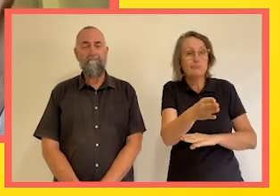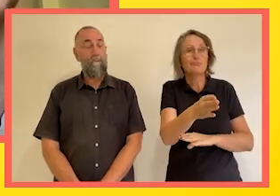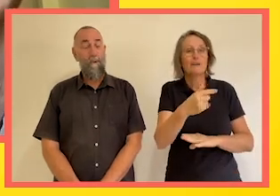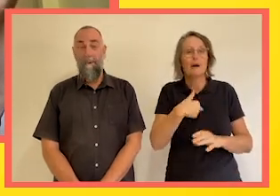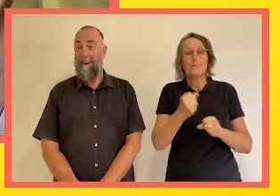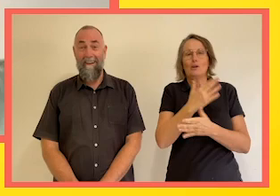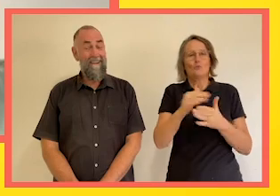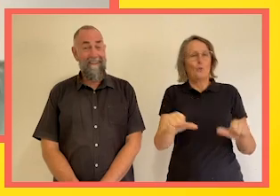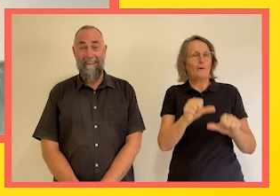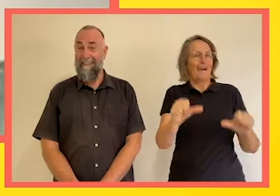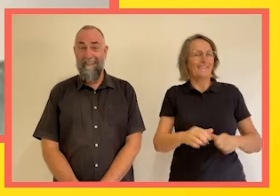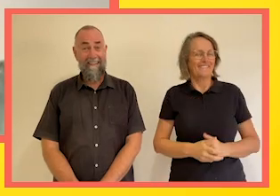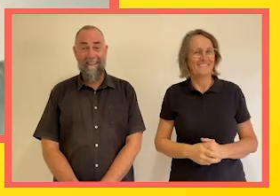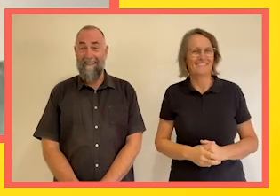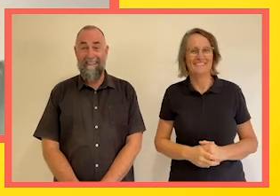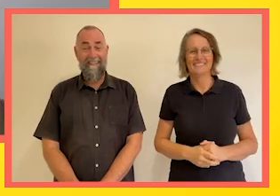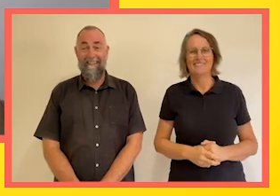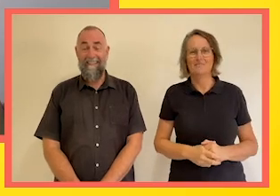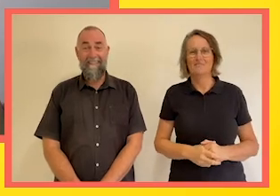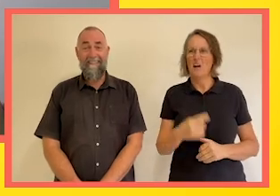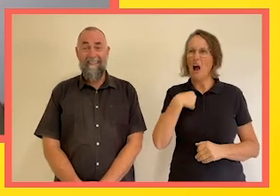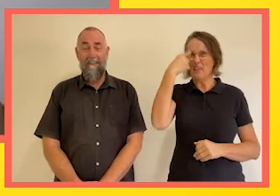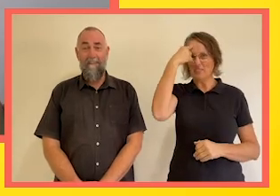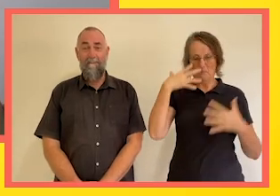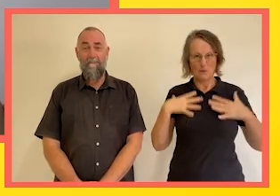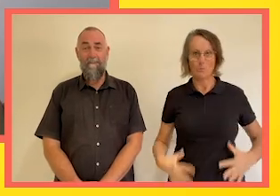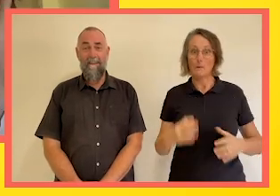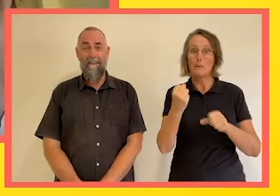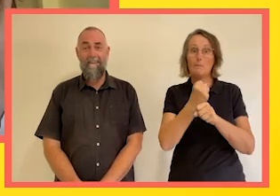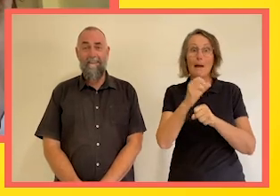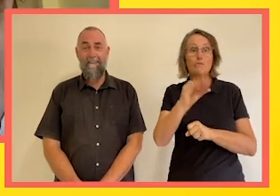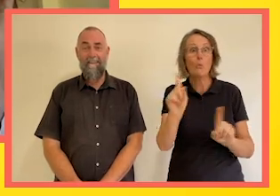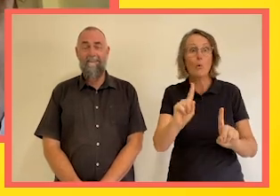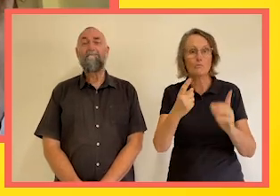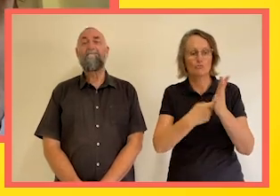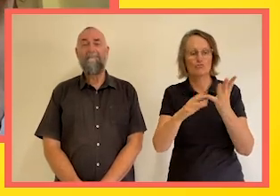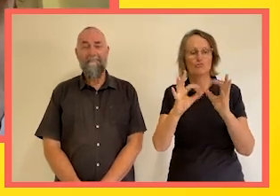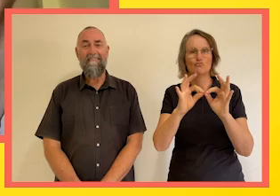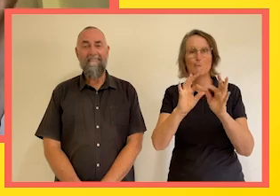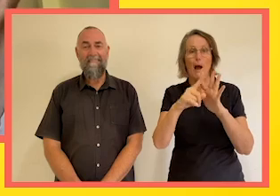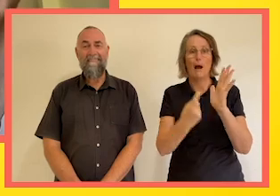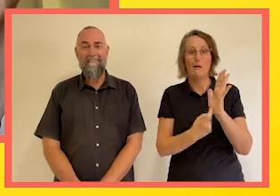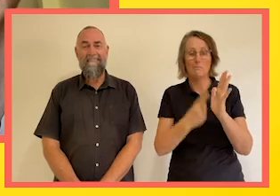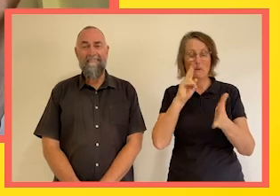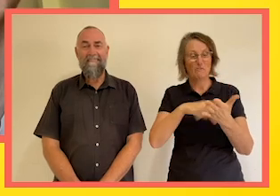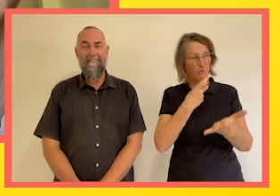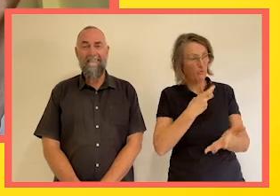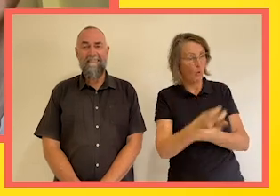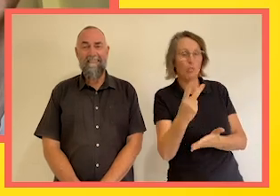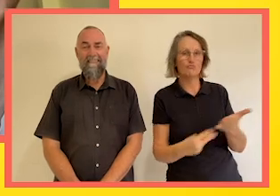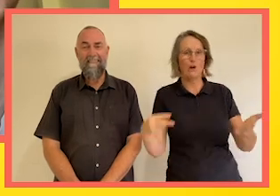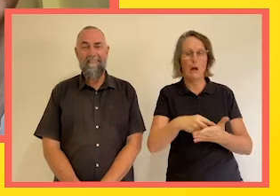I was okay. I think I'm part rubber. I seemed about back from